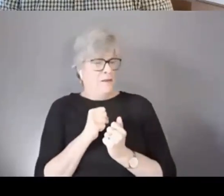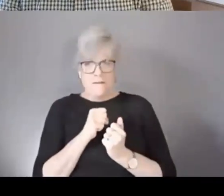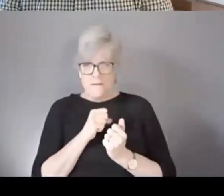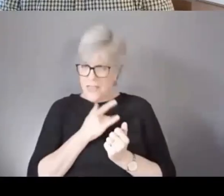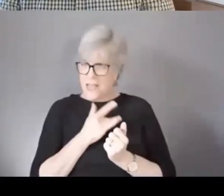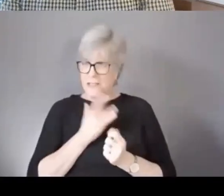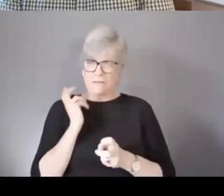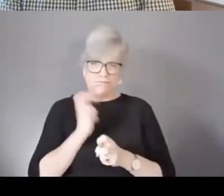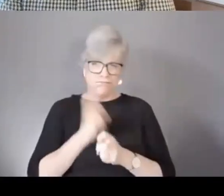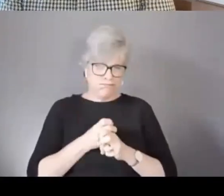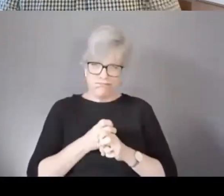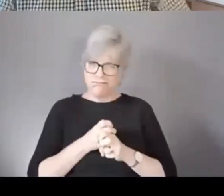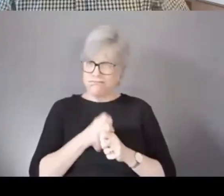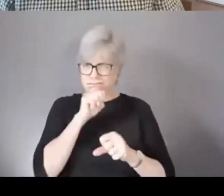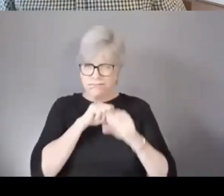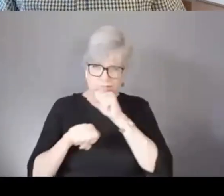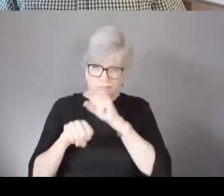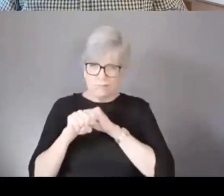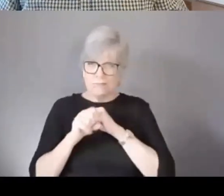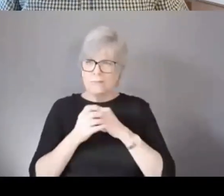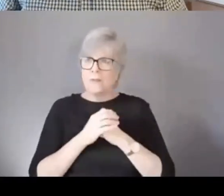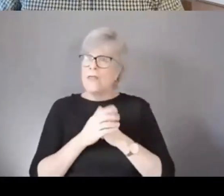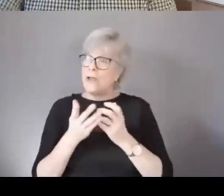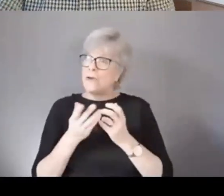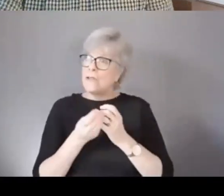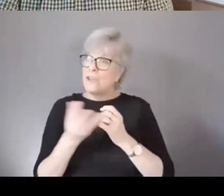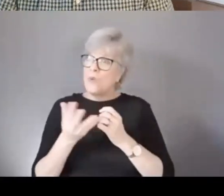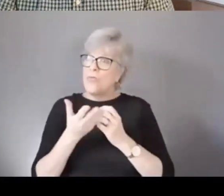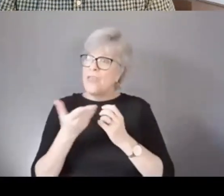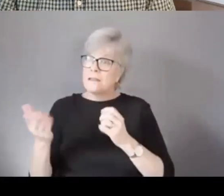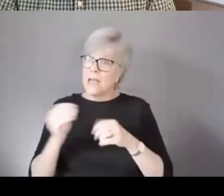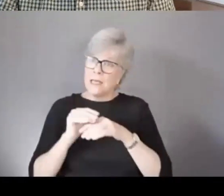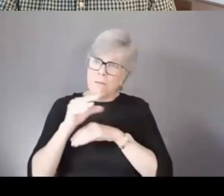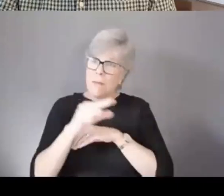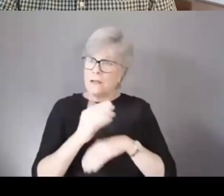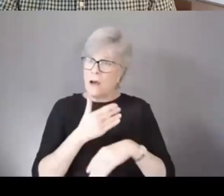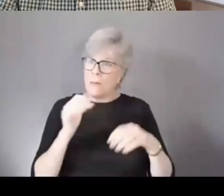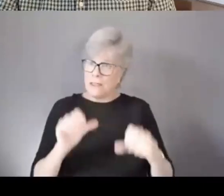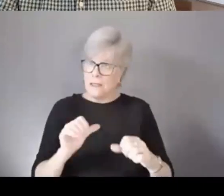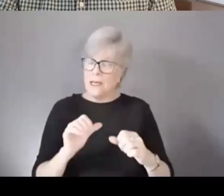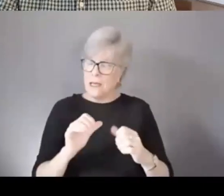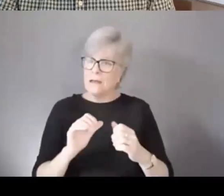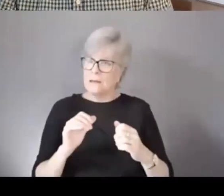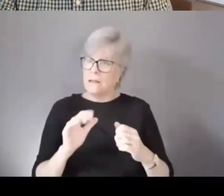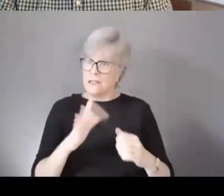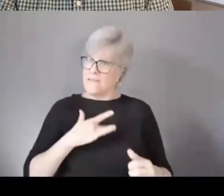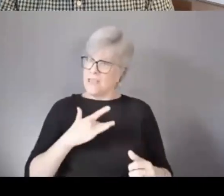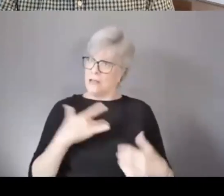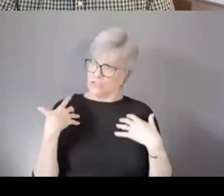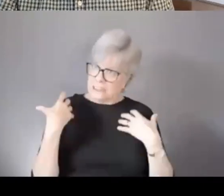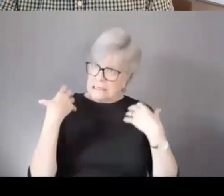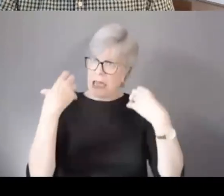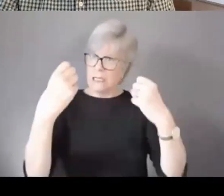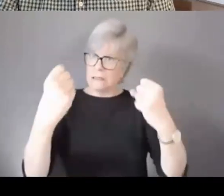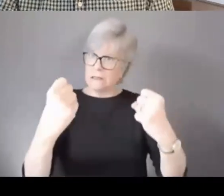And there's some factors that can increase our ability to be resilient. Some of that is being part of